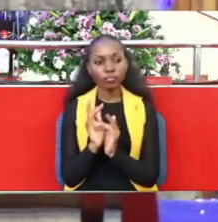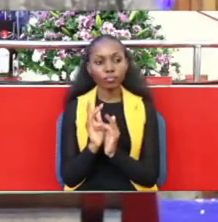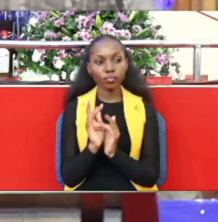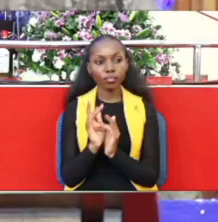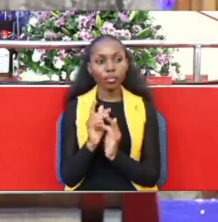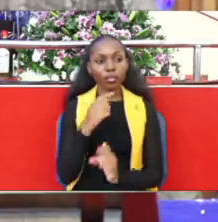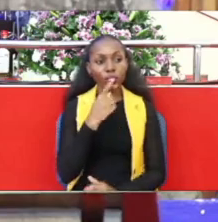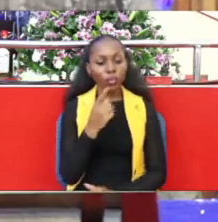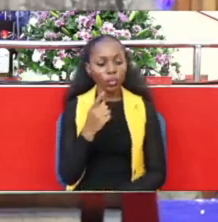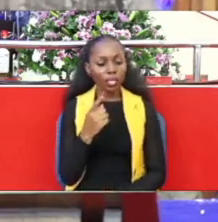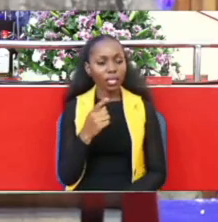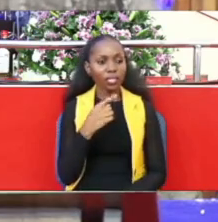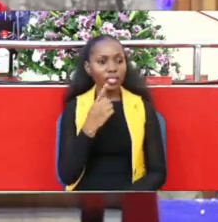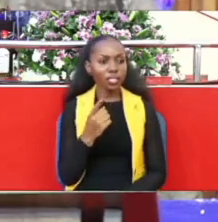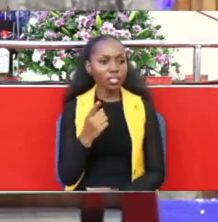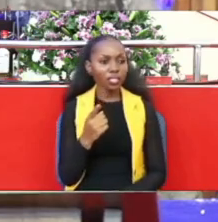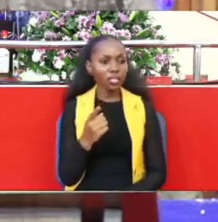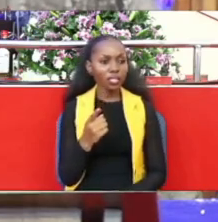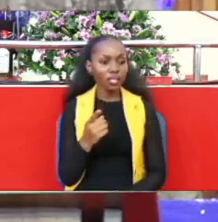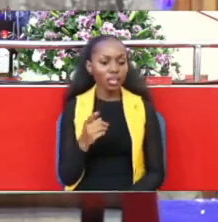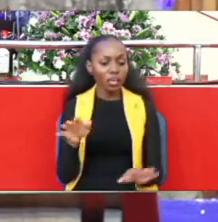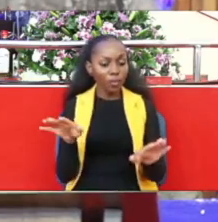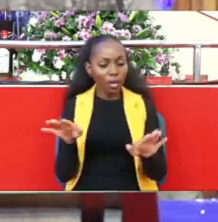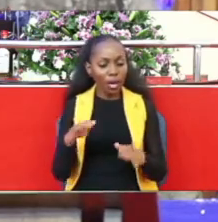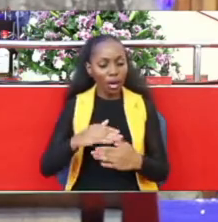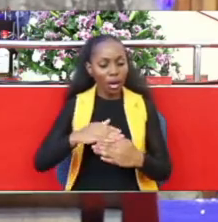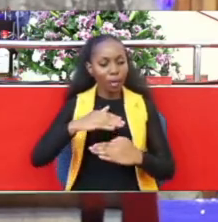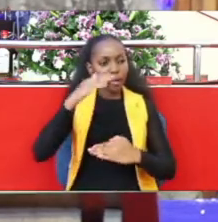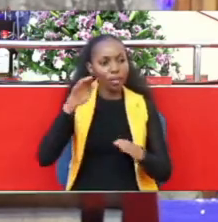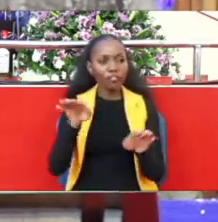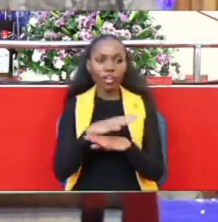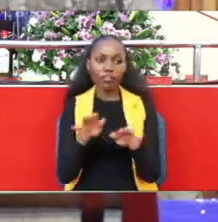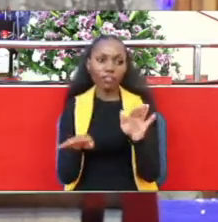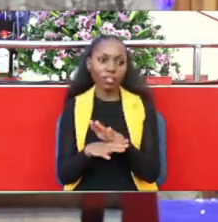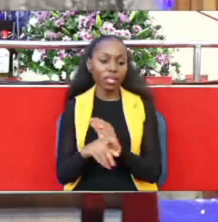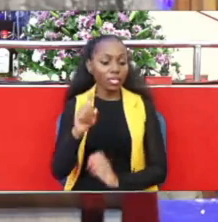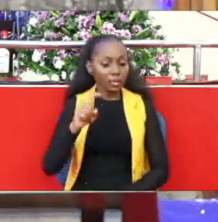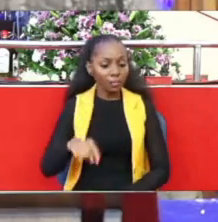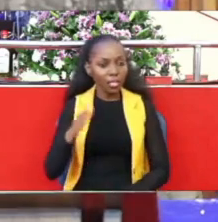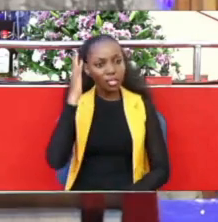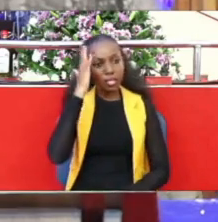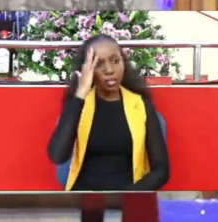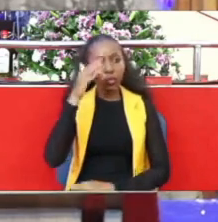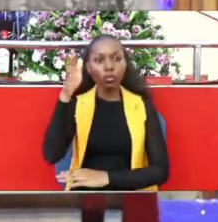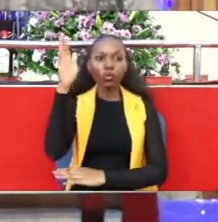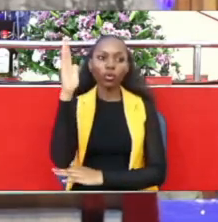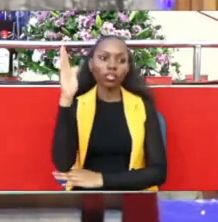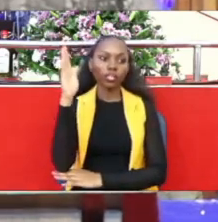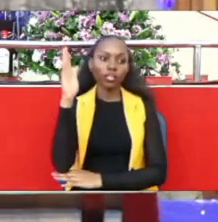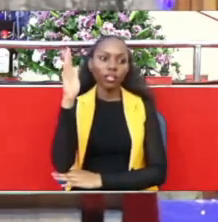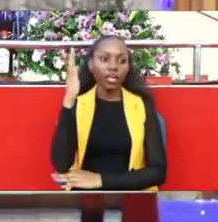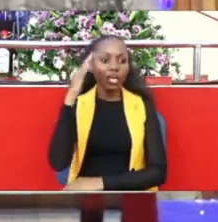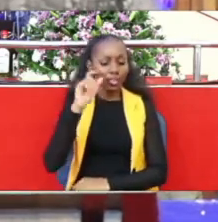in Ephesus, they need to stand and they need to know who the enemy that they are fighting is. Paulo